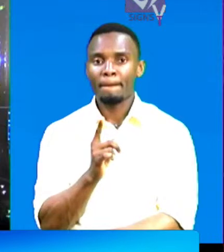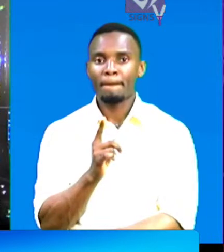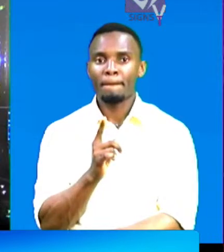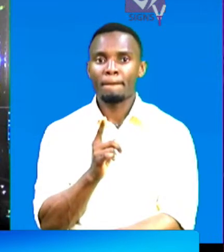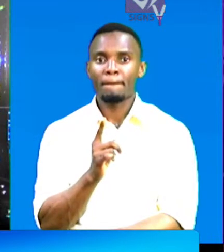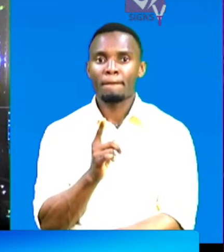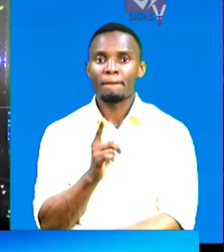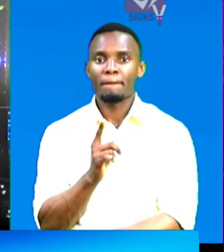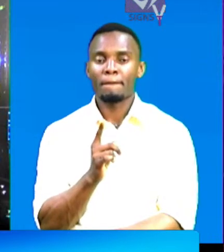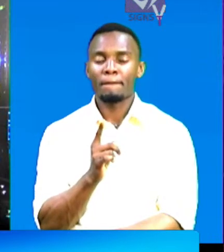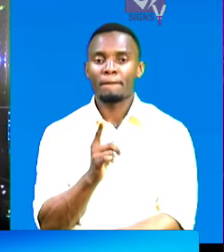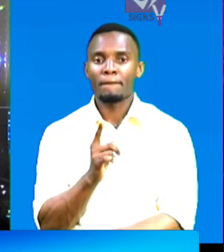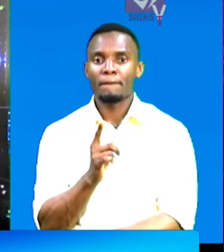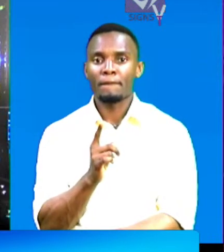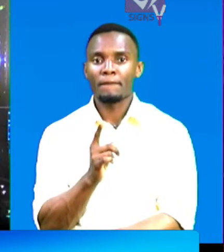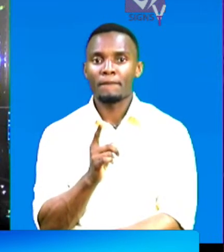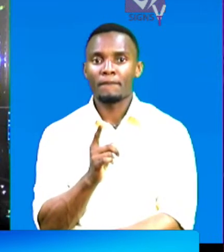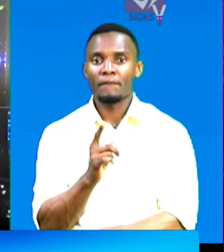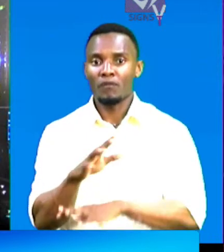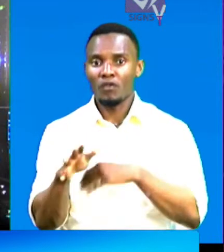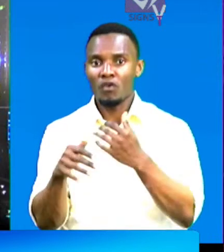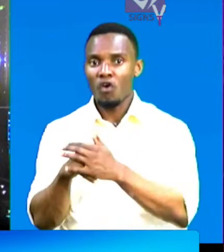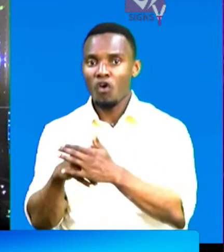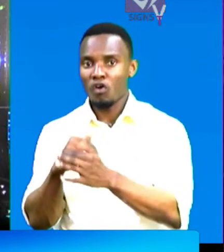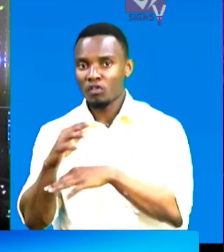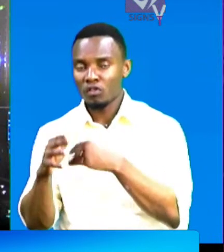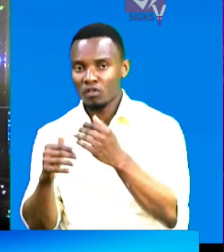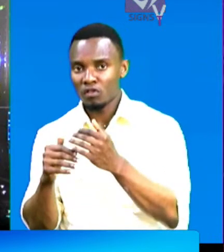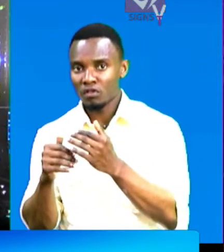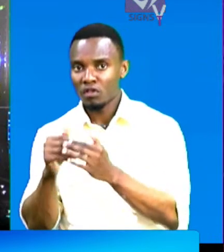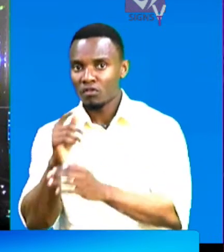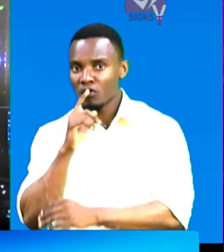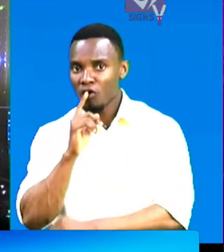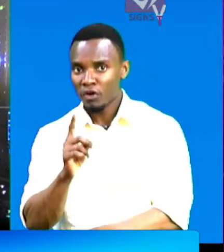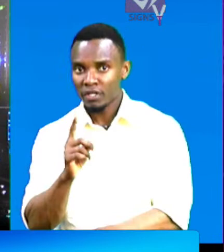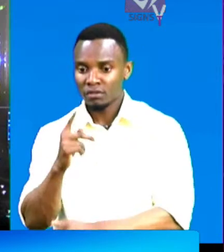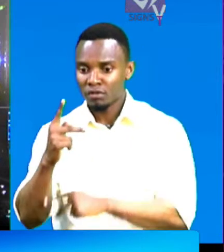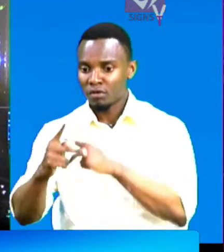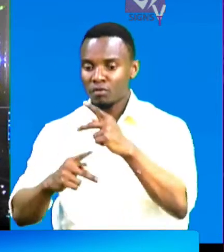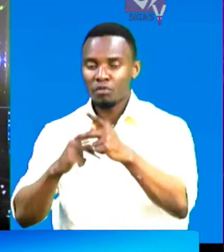the orders are processed.